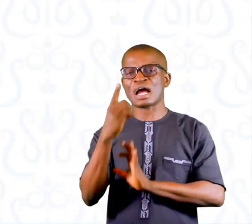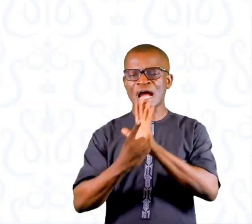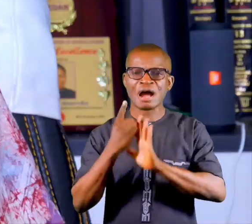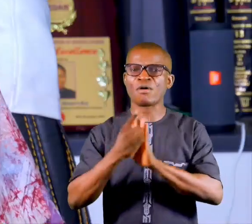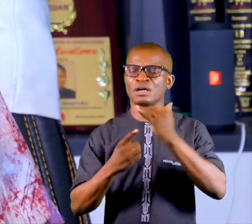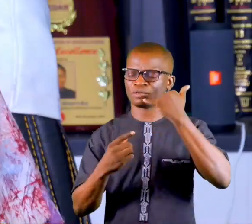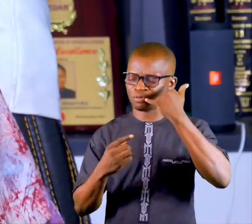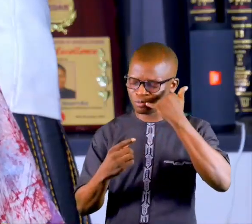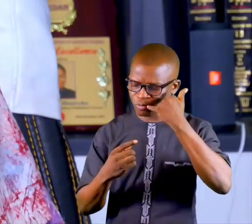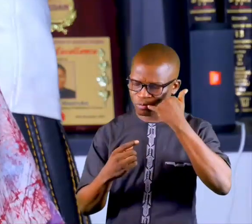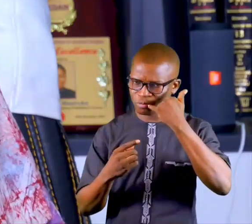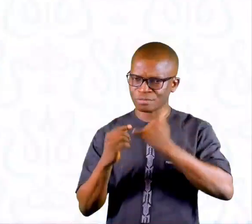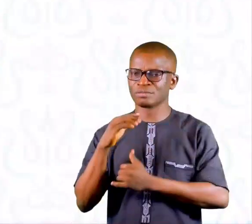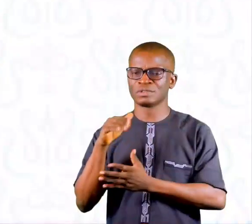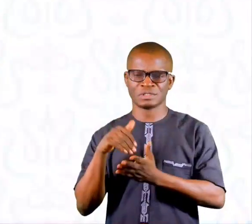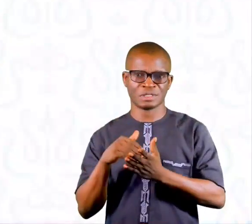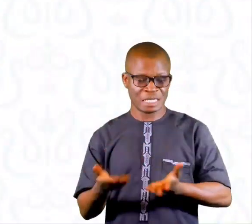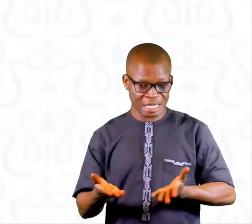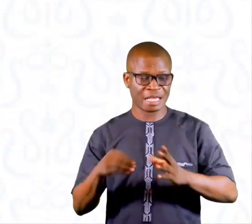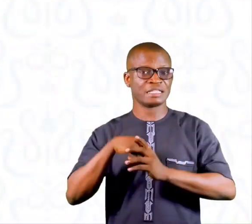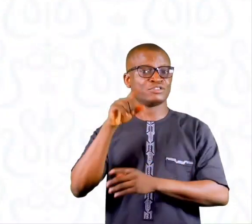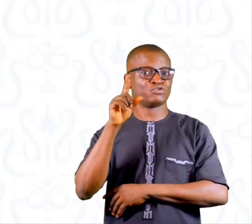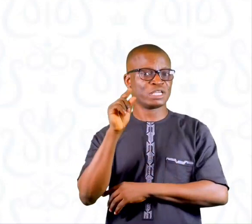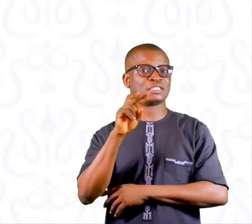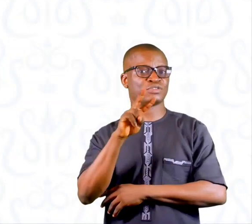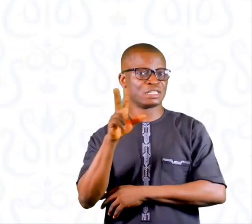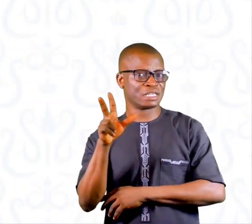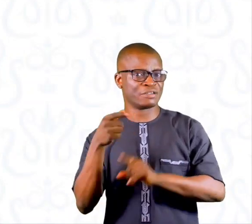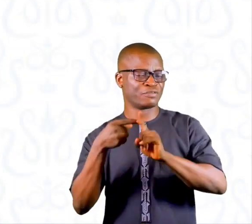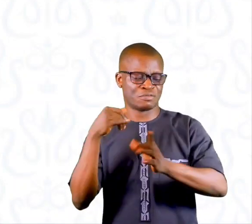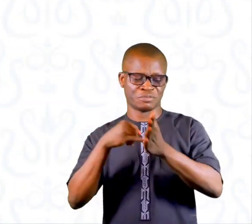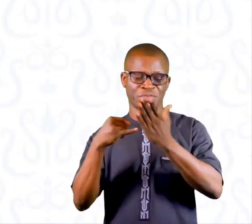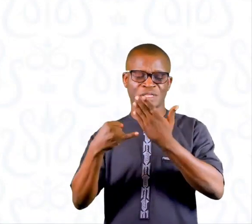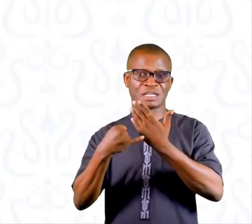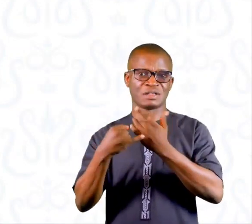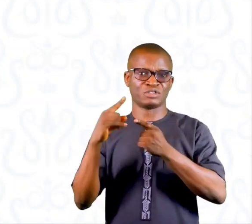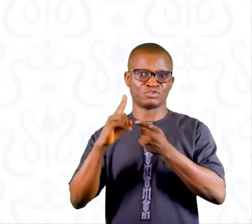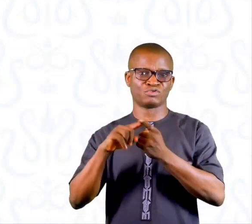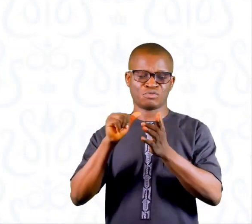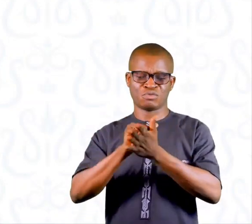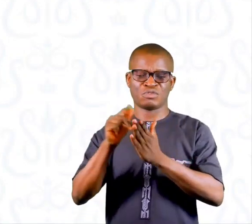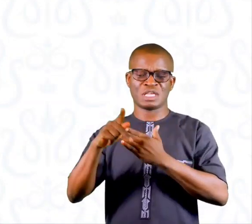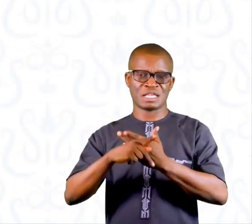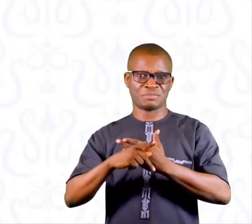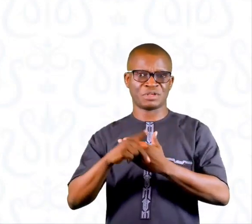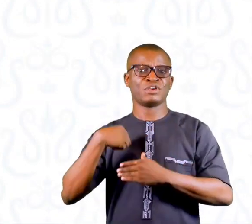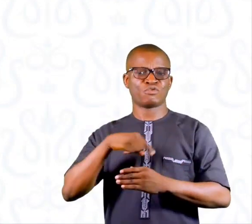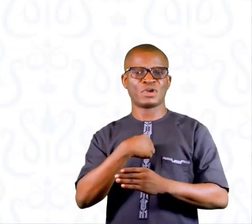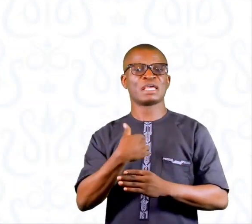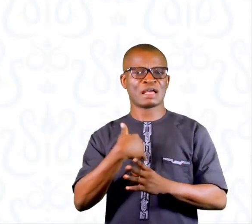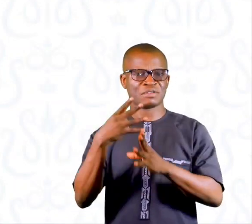center. Already in 2023, from January to April, we have